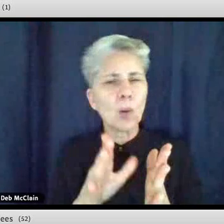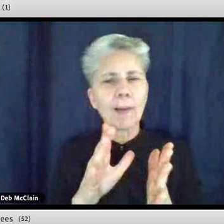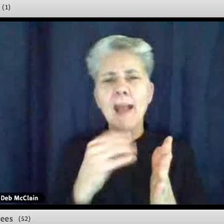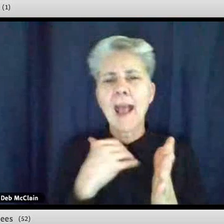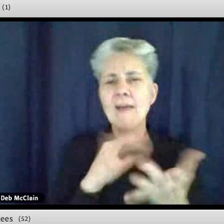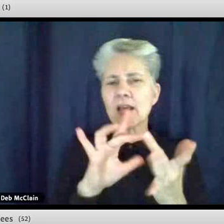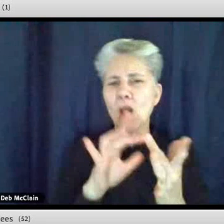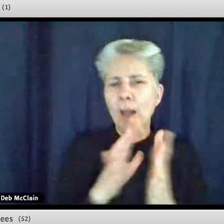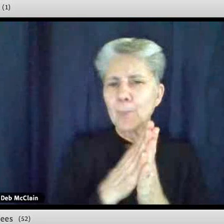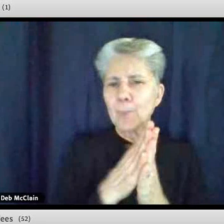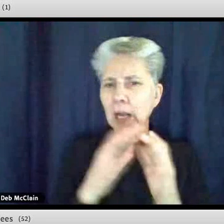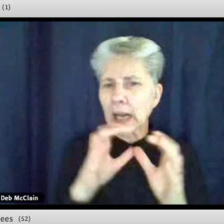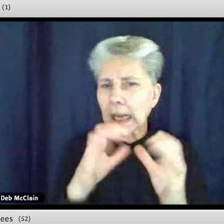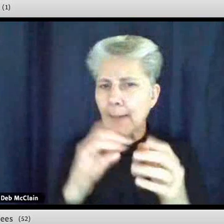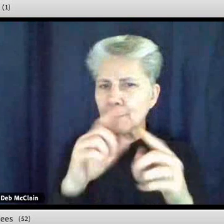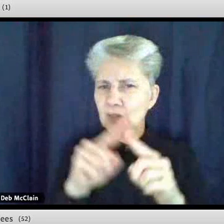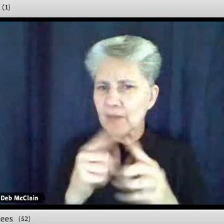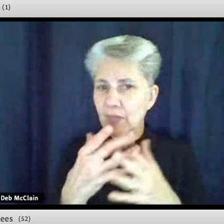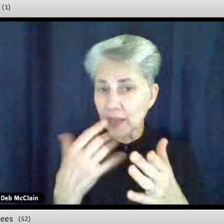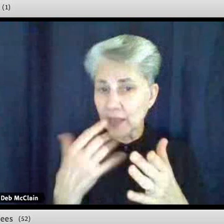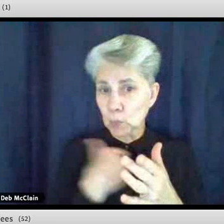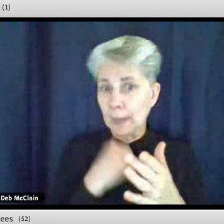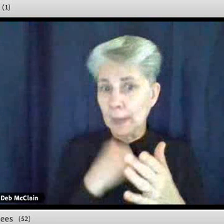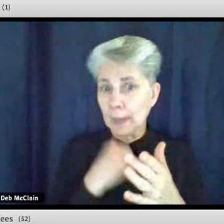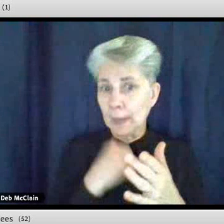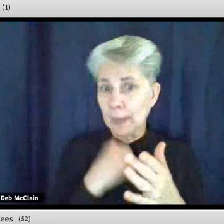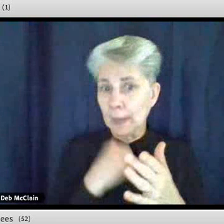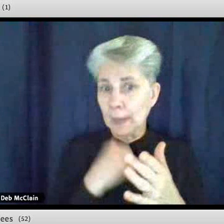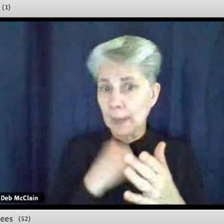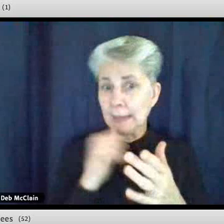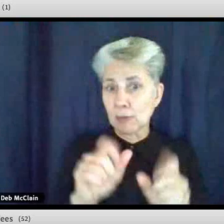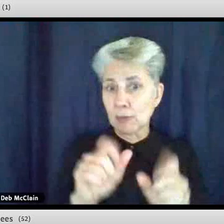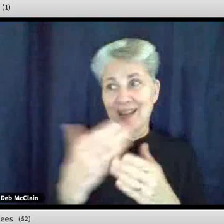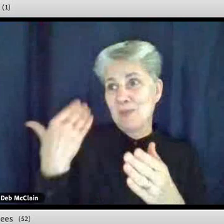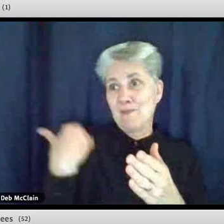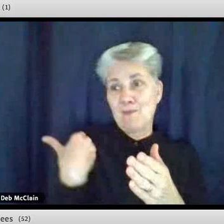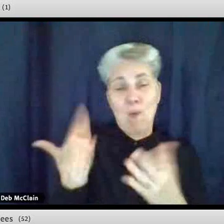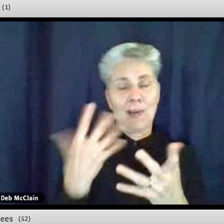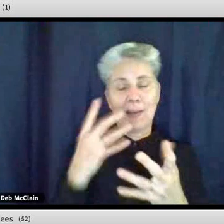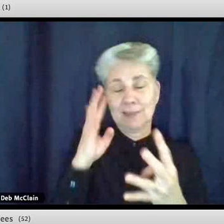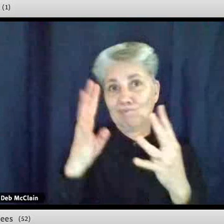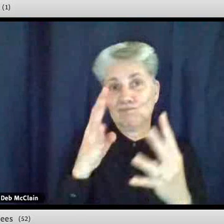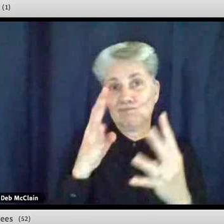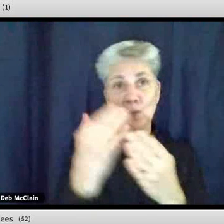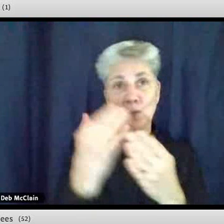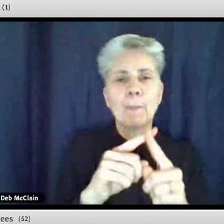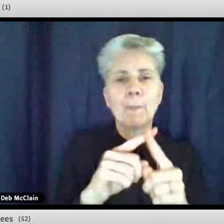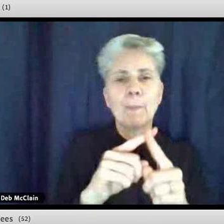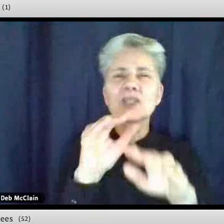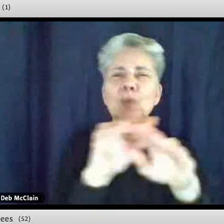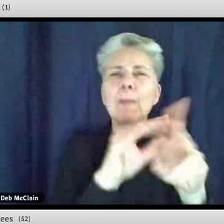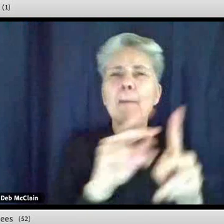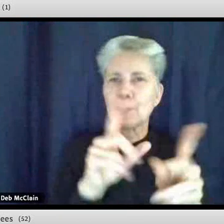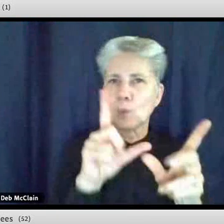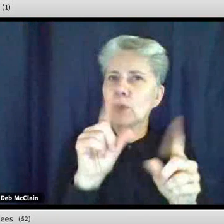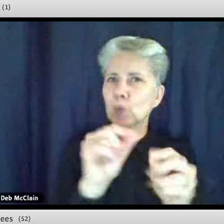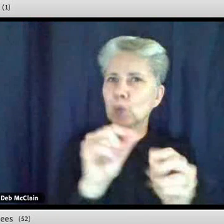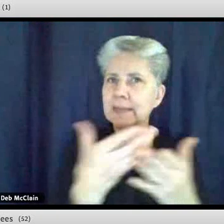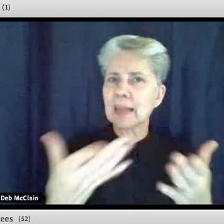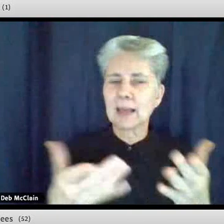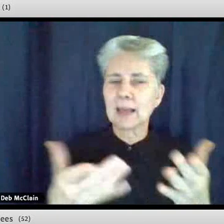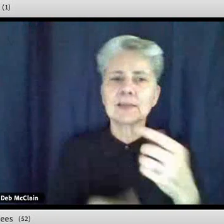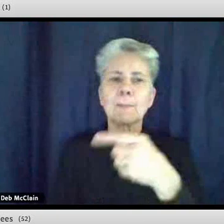Live streaming story time. Ask a librarian. Have an online book club. Those are all things that we've